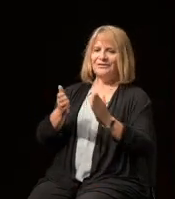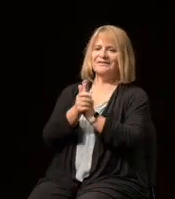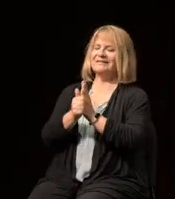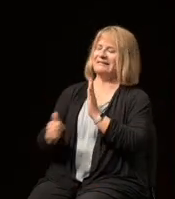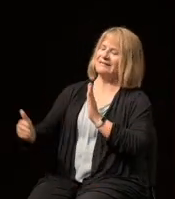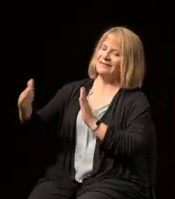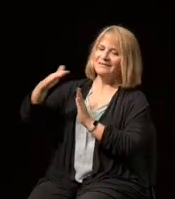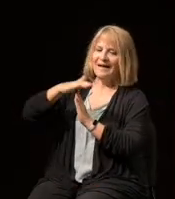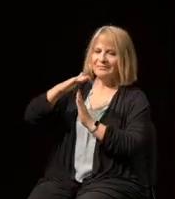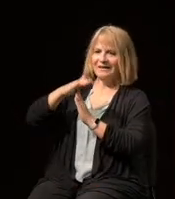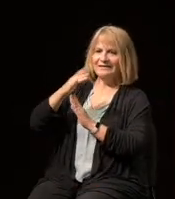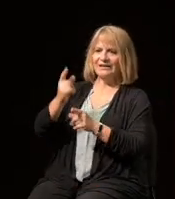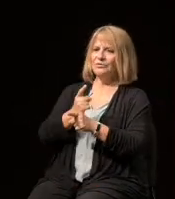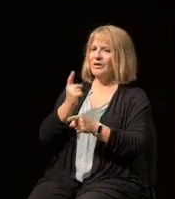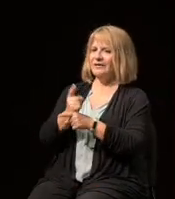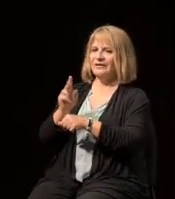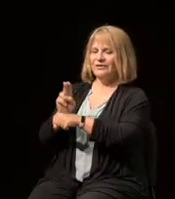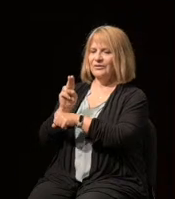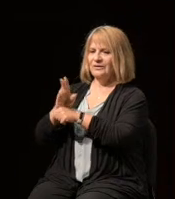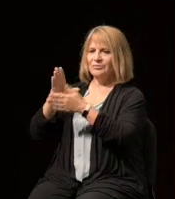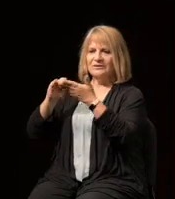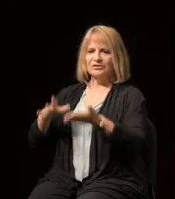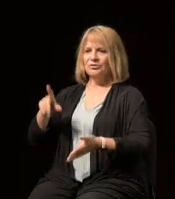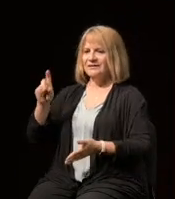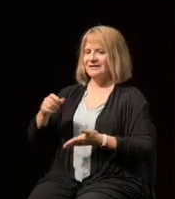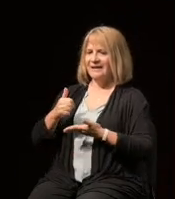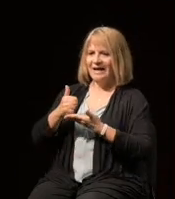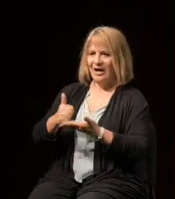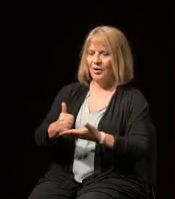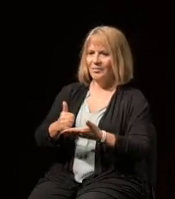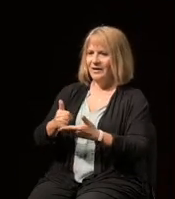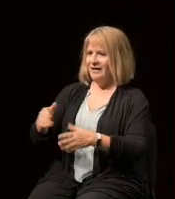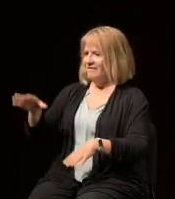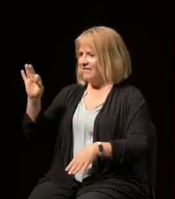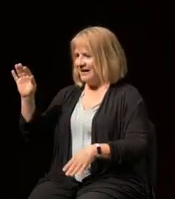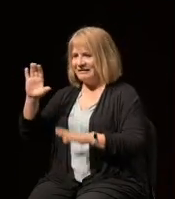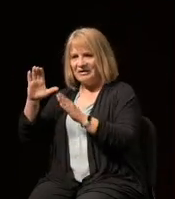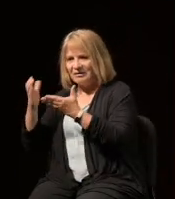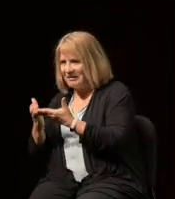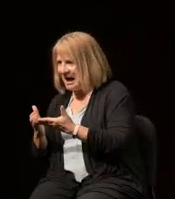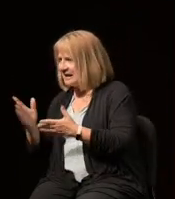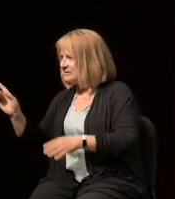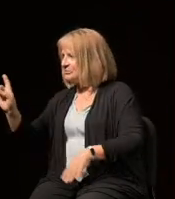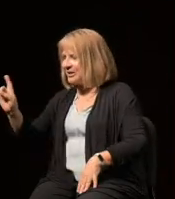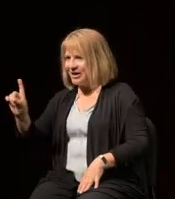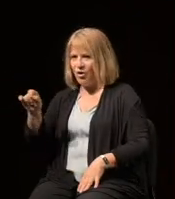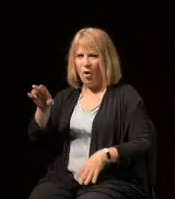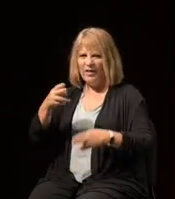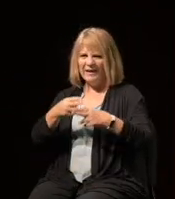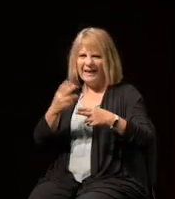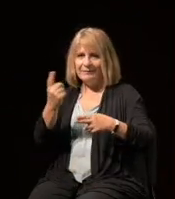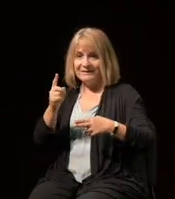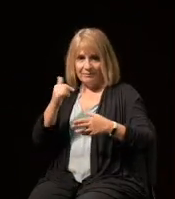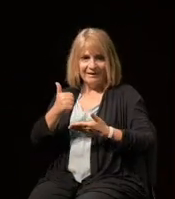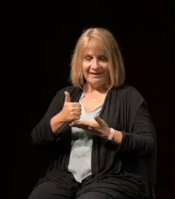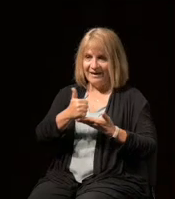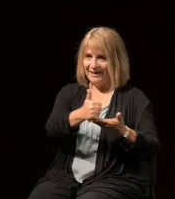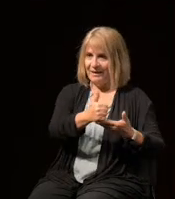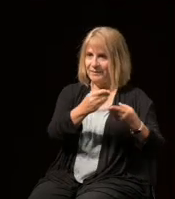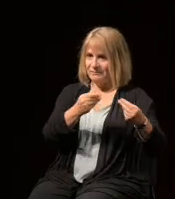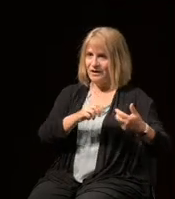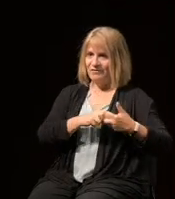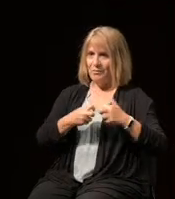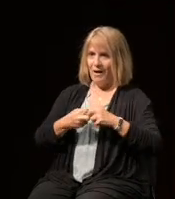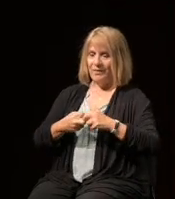are regularly used when students need help finding their classroom or the name of someone who can help them solve a